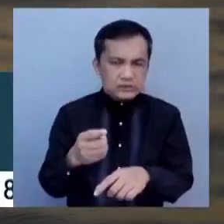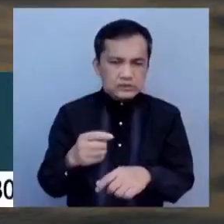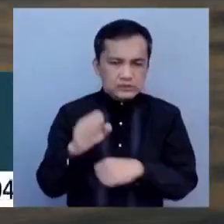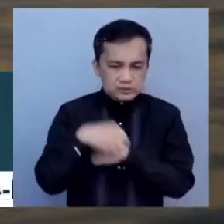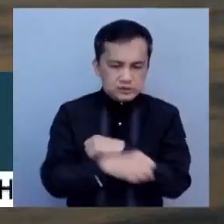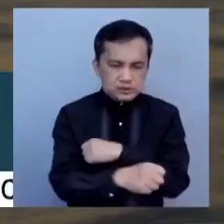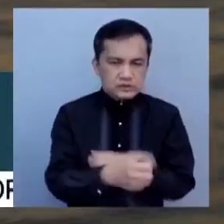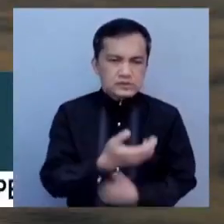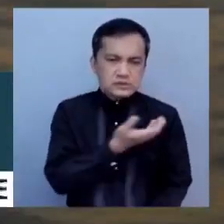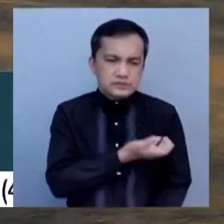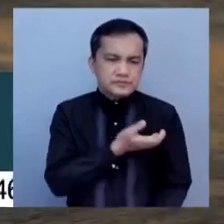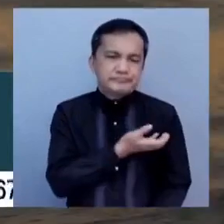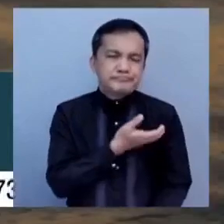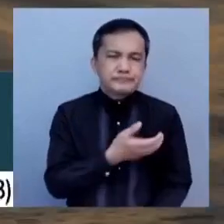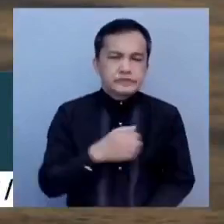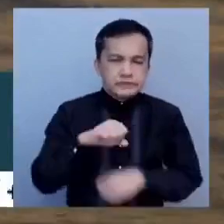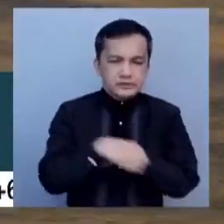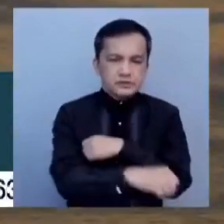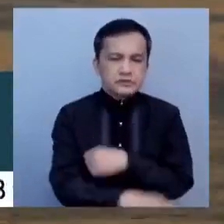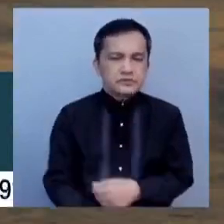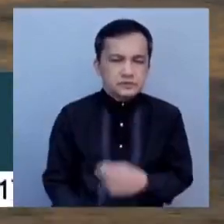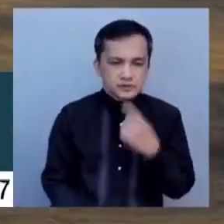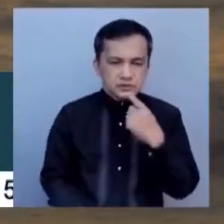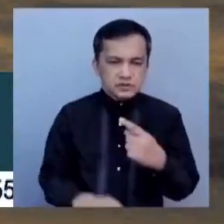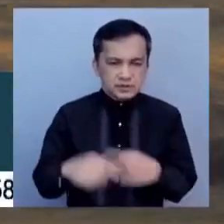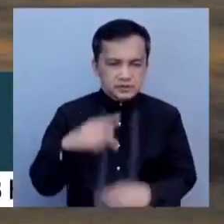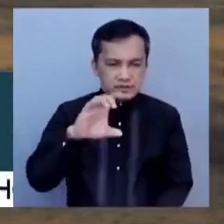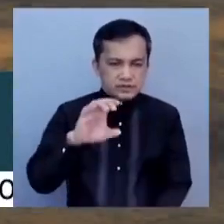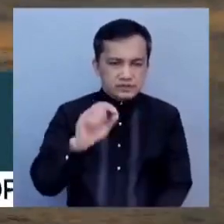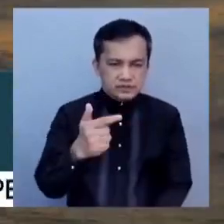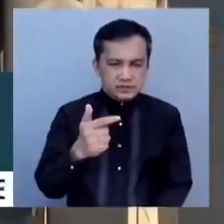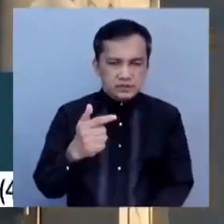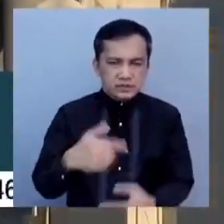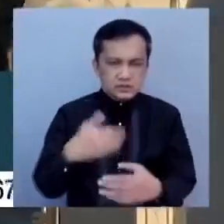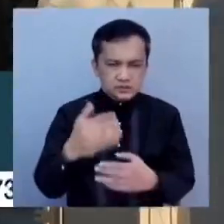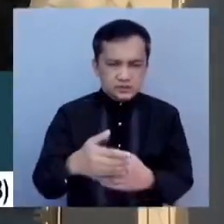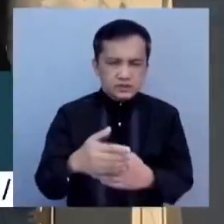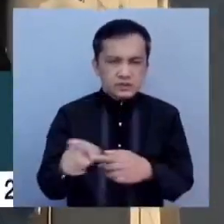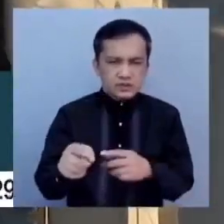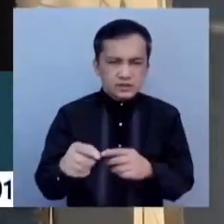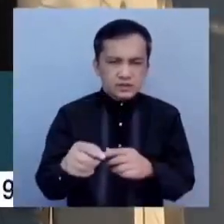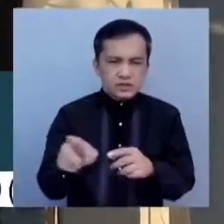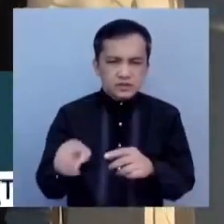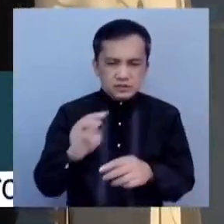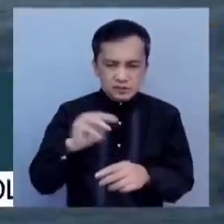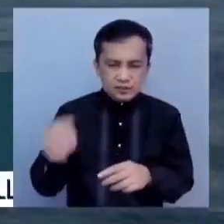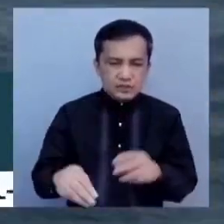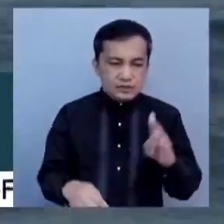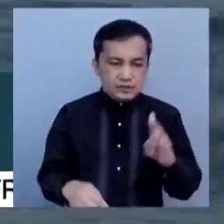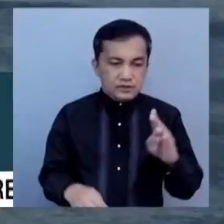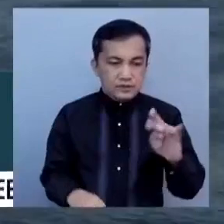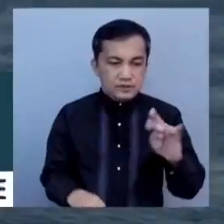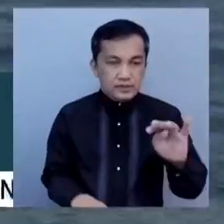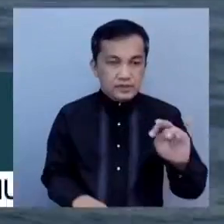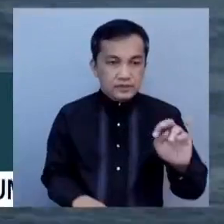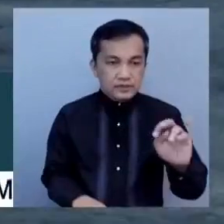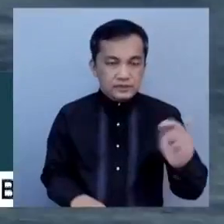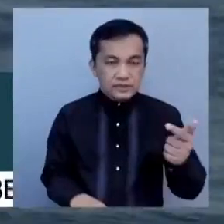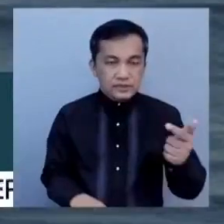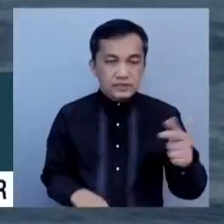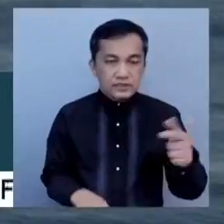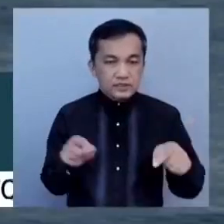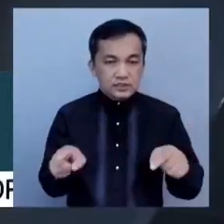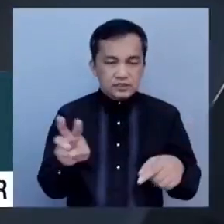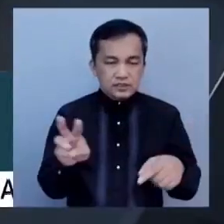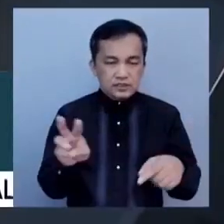That's according to the Philippine Coast Guard following the latest encounter between Manila and Beijing off the West Philippine Sea.